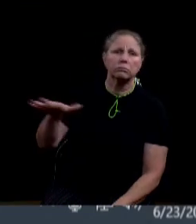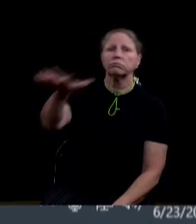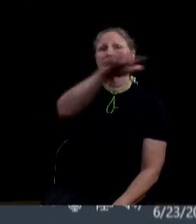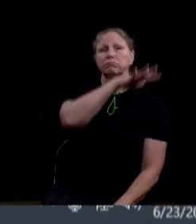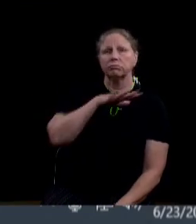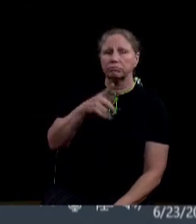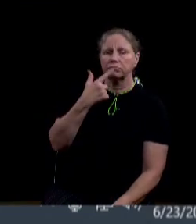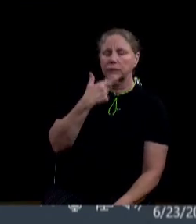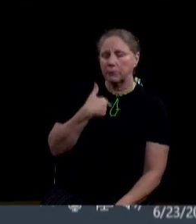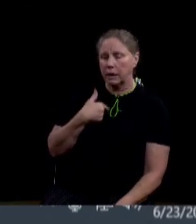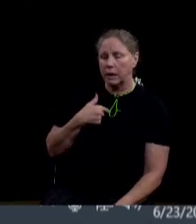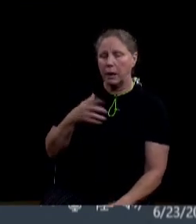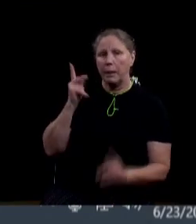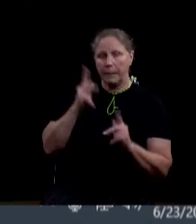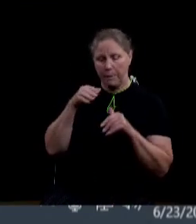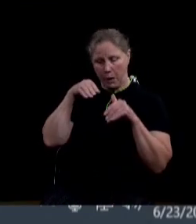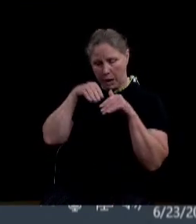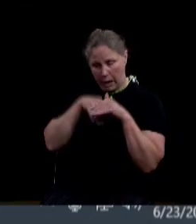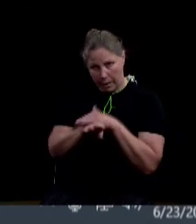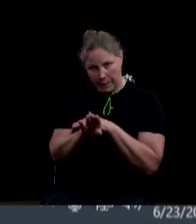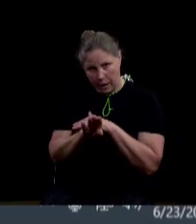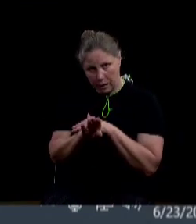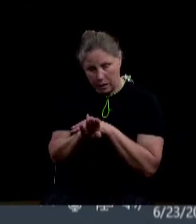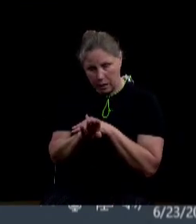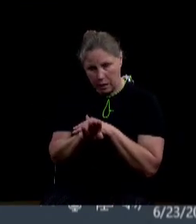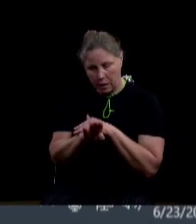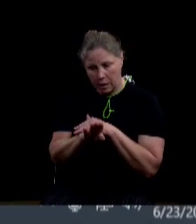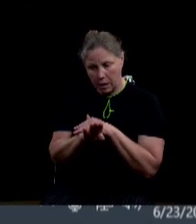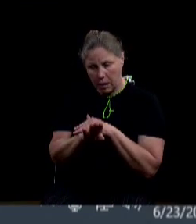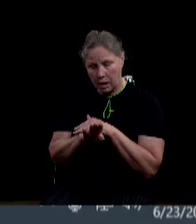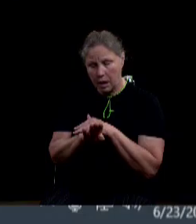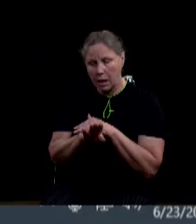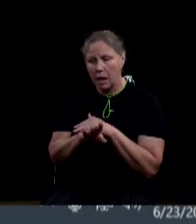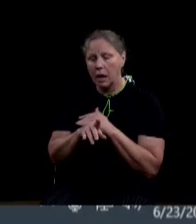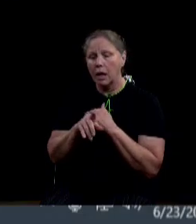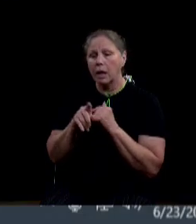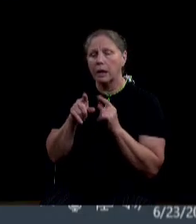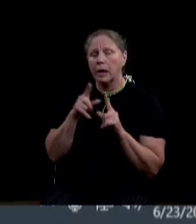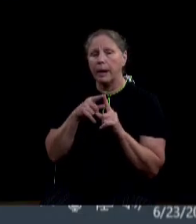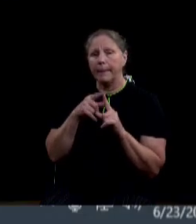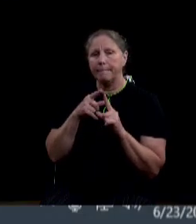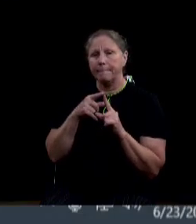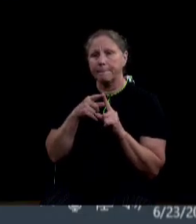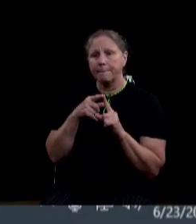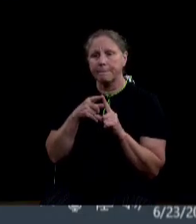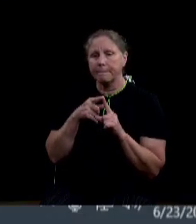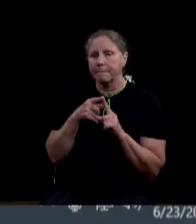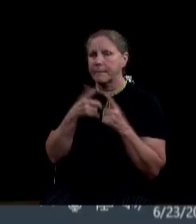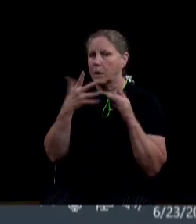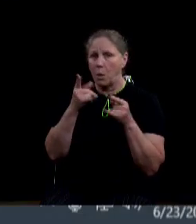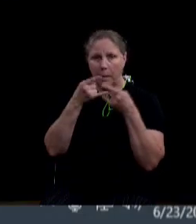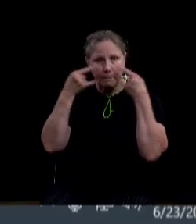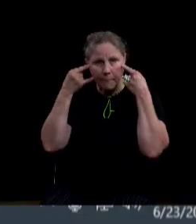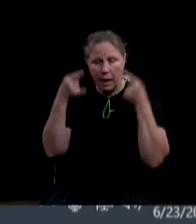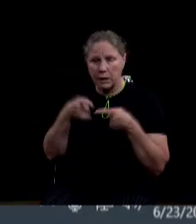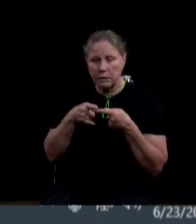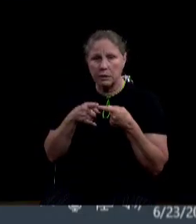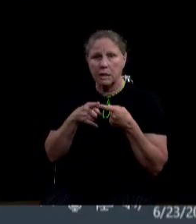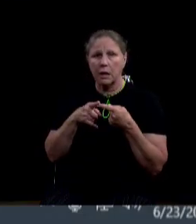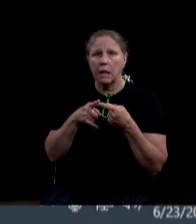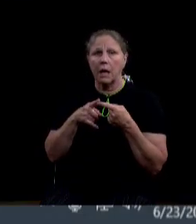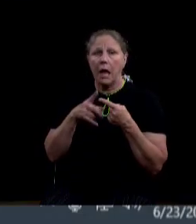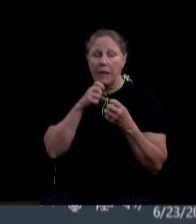and they don't want to wear their mask and they get confrontational, what responsibility will be